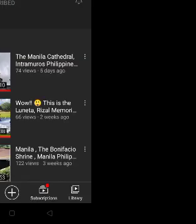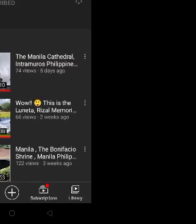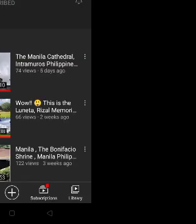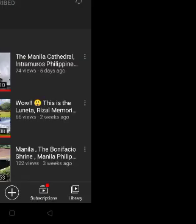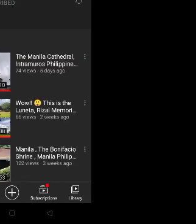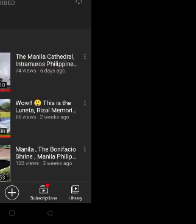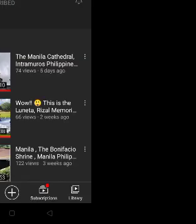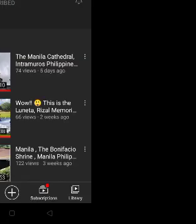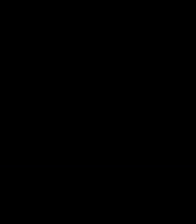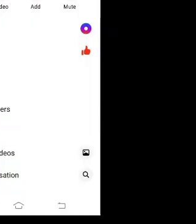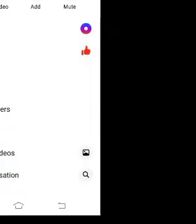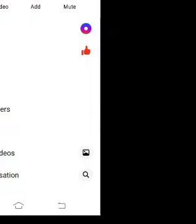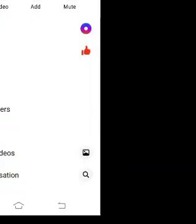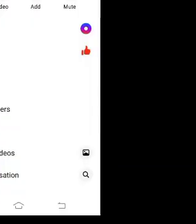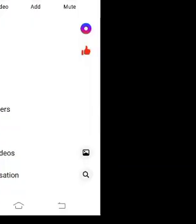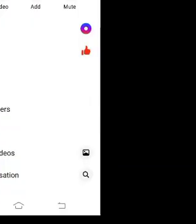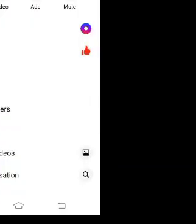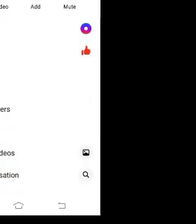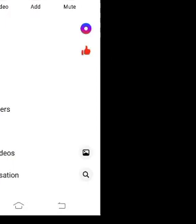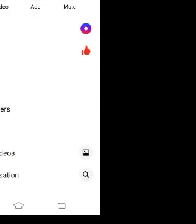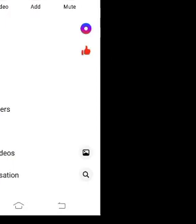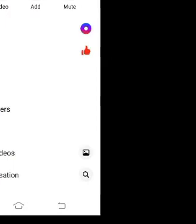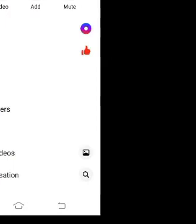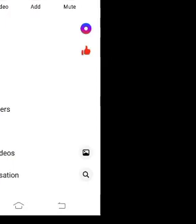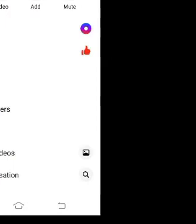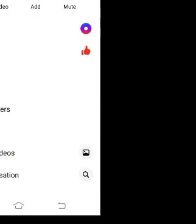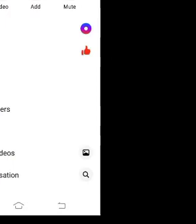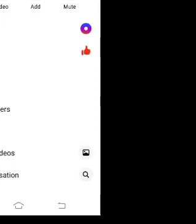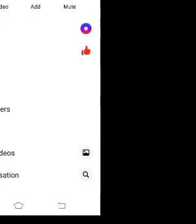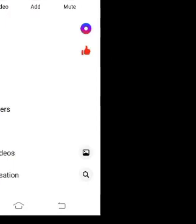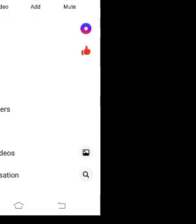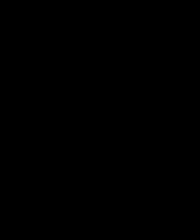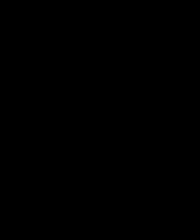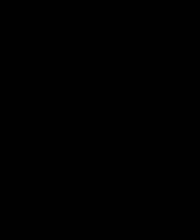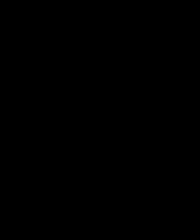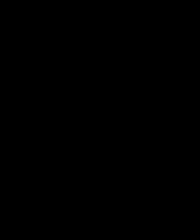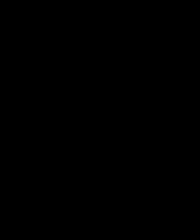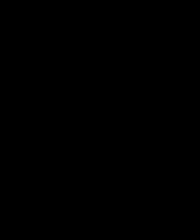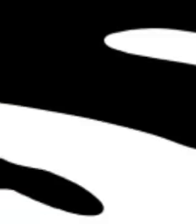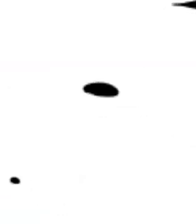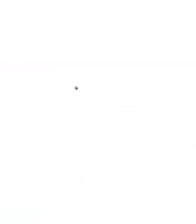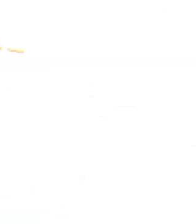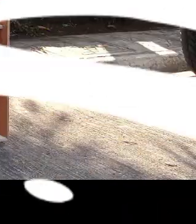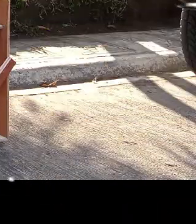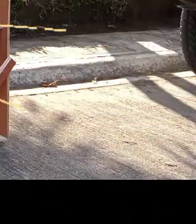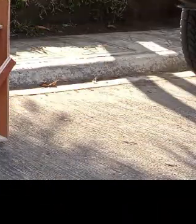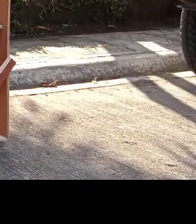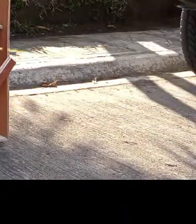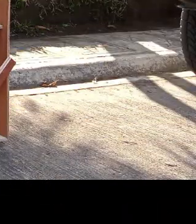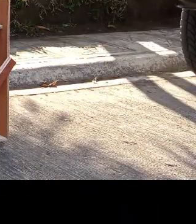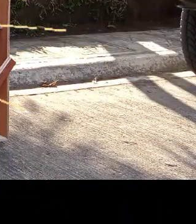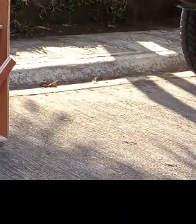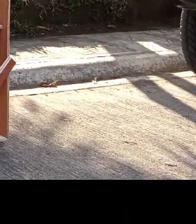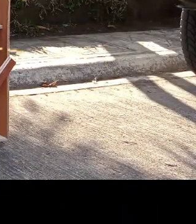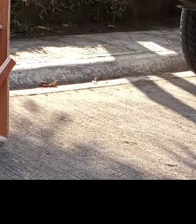Provincianong Marino, and of course, the Brinda Boys. Dance!